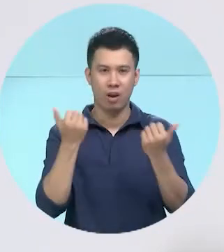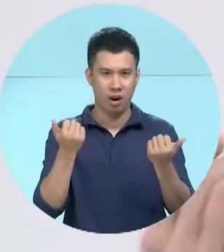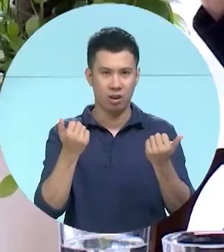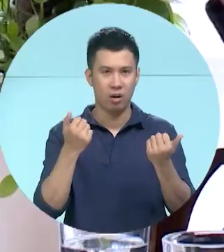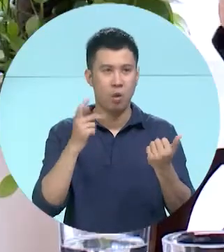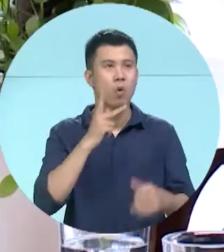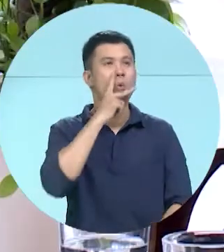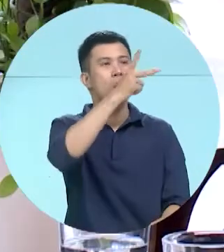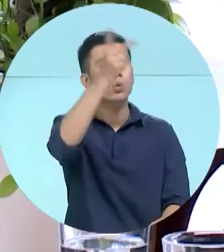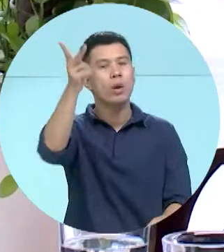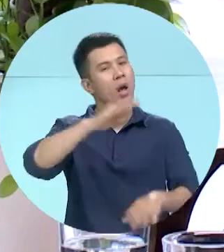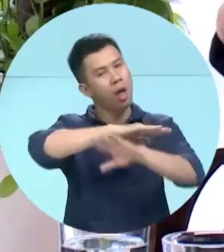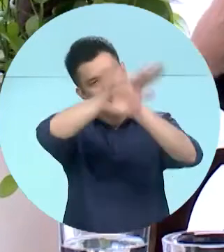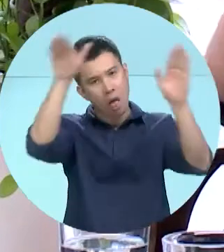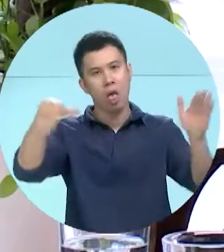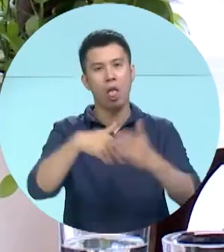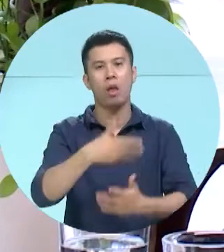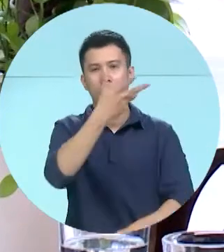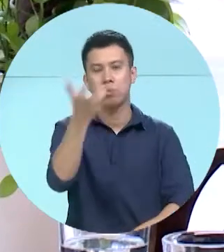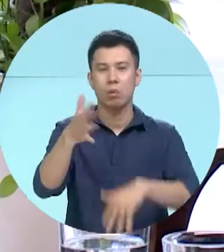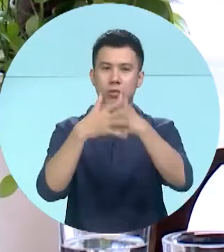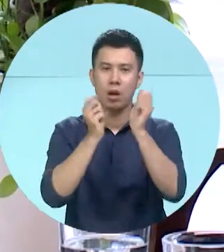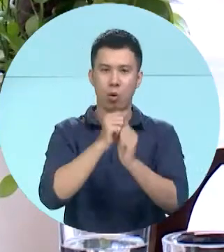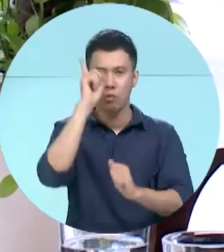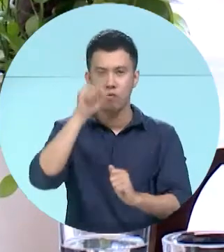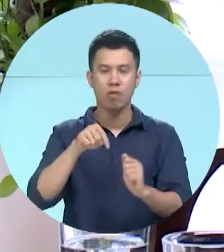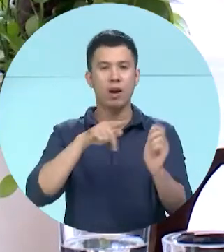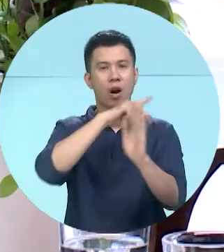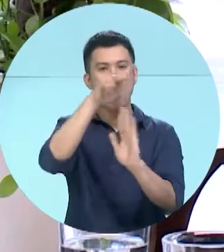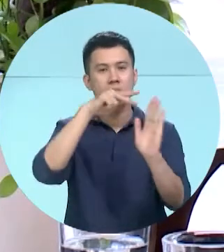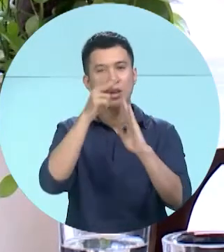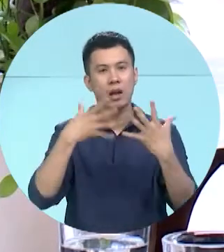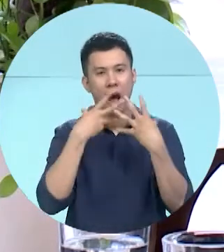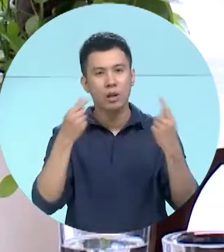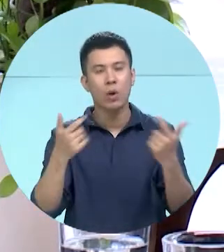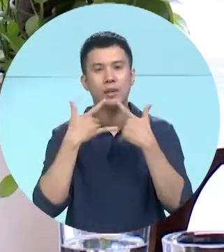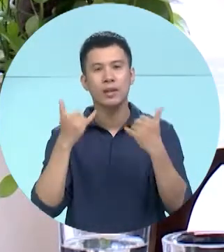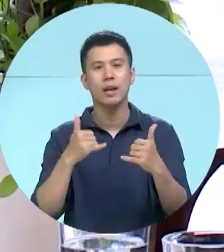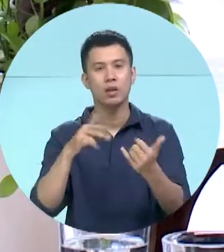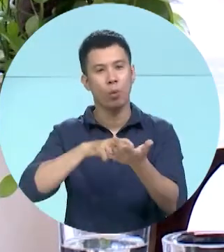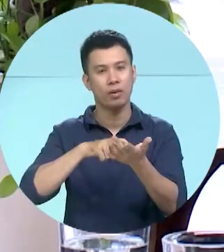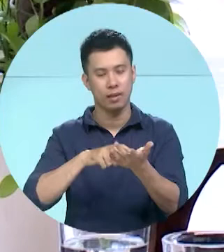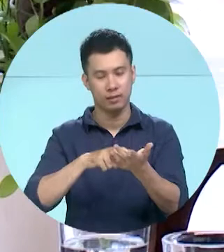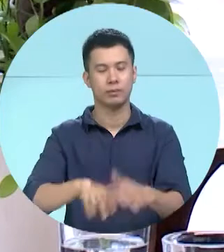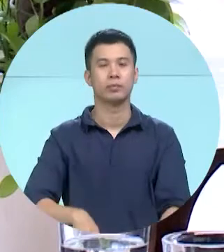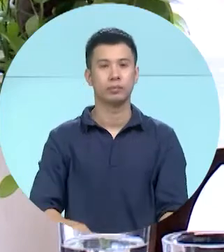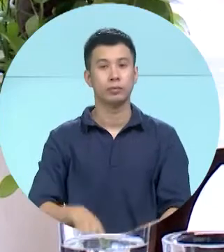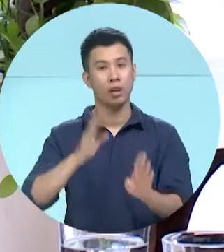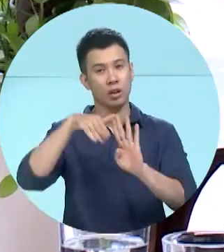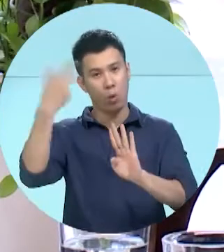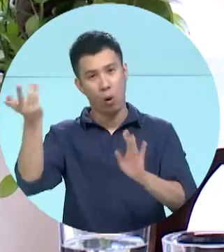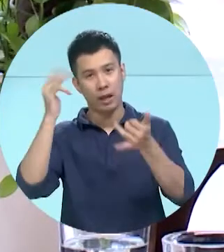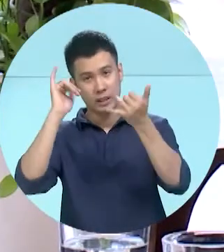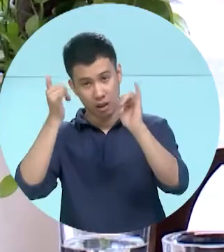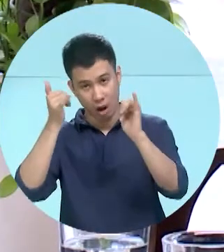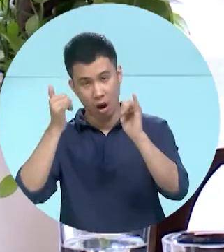children. Your job is to also give them all the opportunities that you can, because you have this gift. It's a gift.